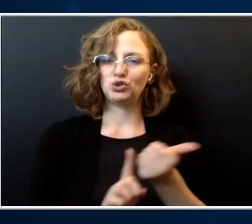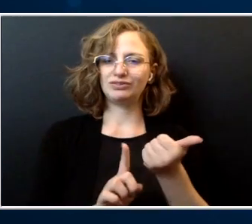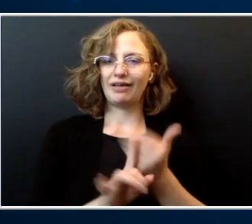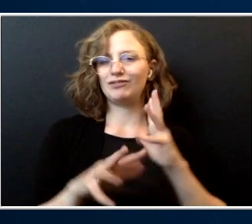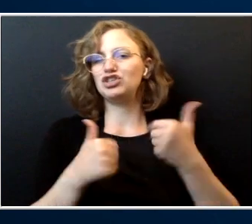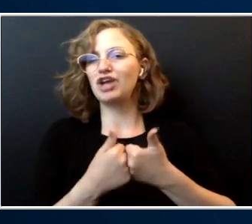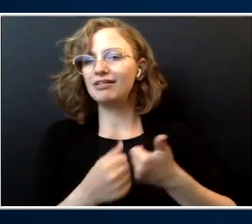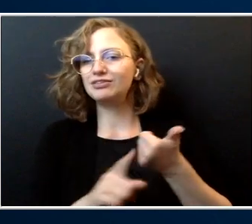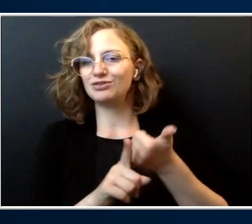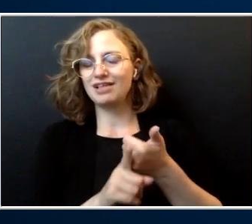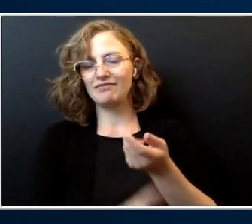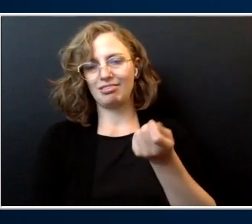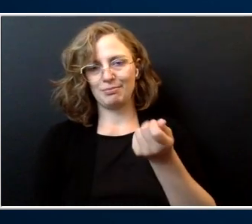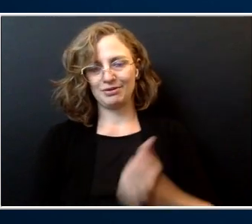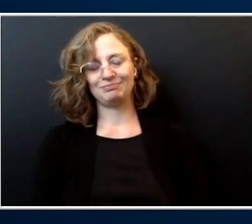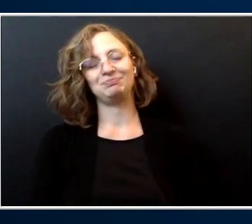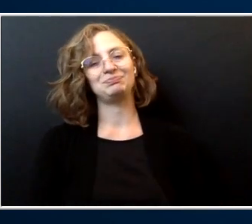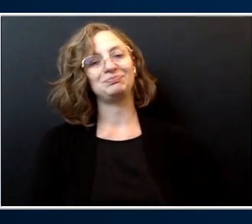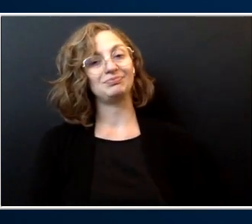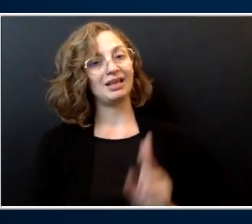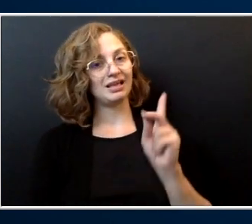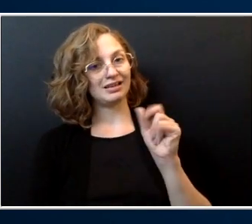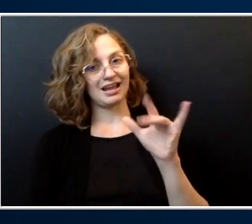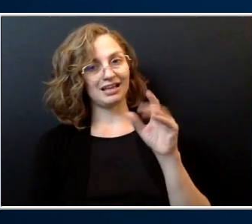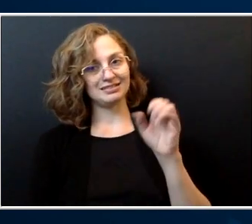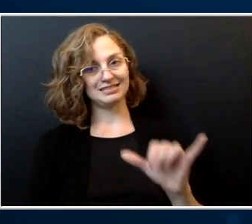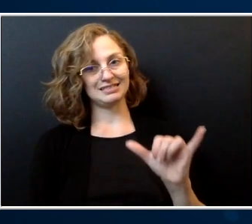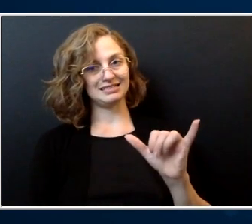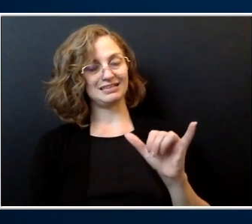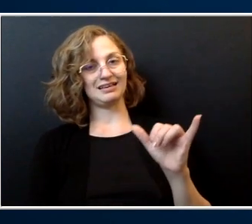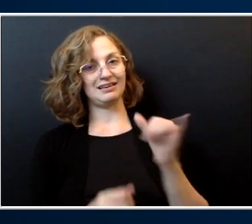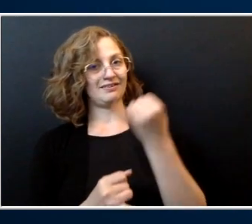it. Okay, Kelsey, final thoughts today.